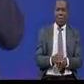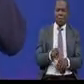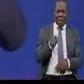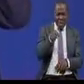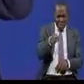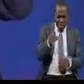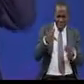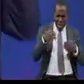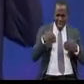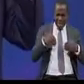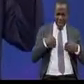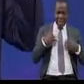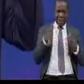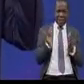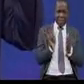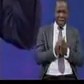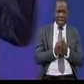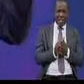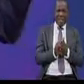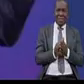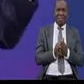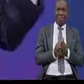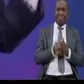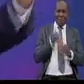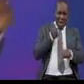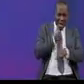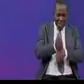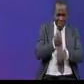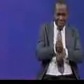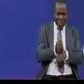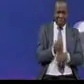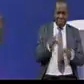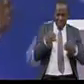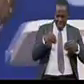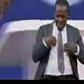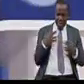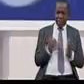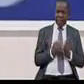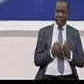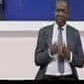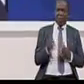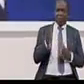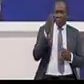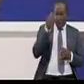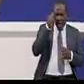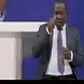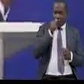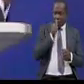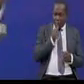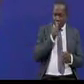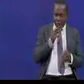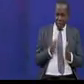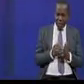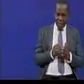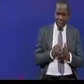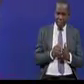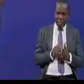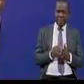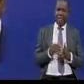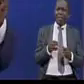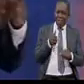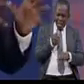rub it on yourself because you enjoy it. They insult me because of